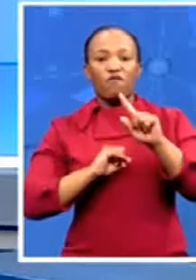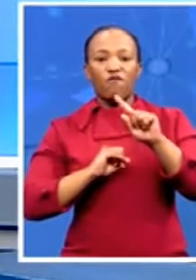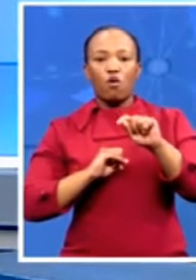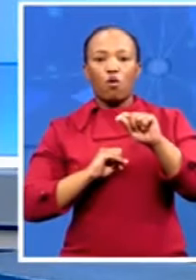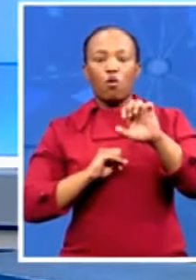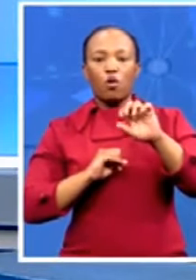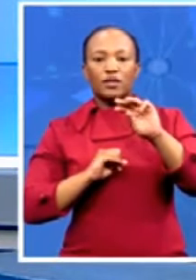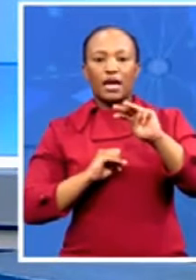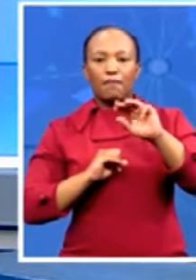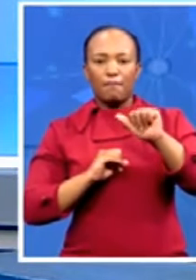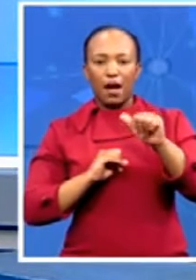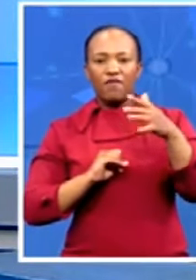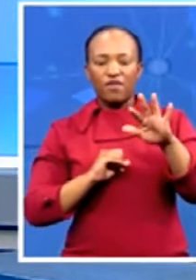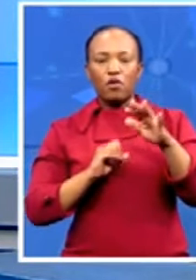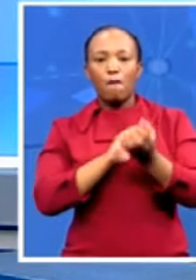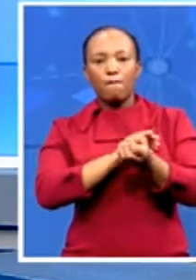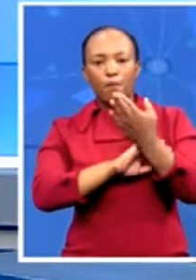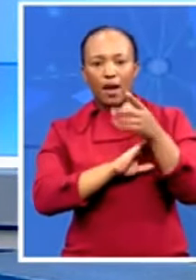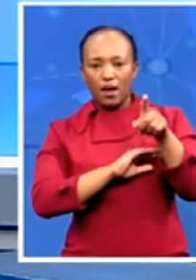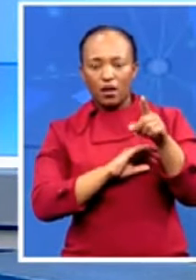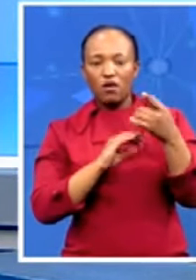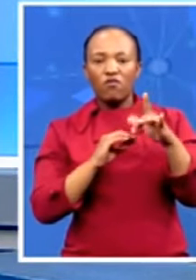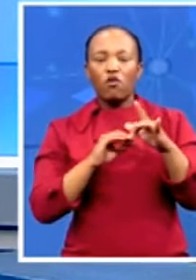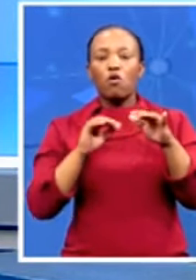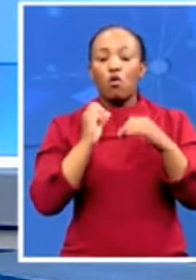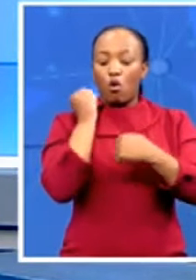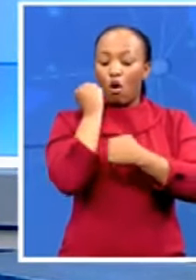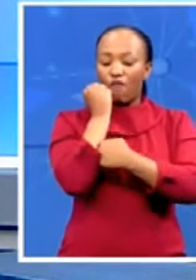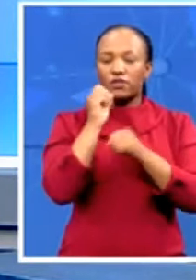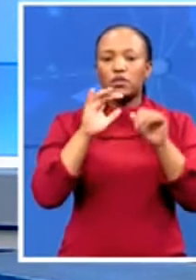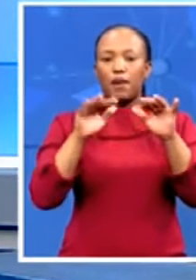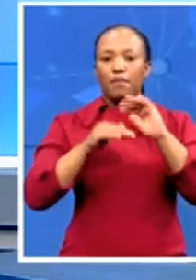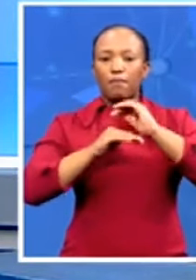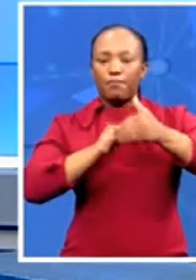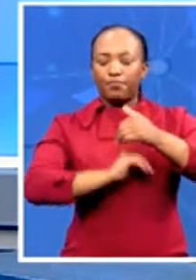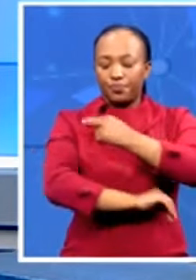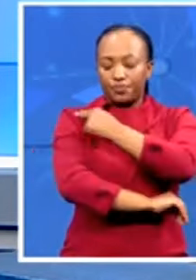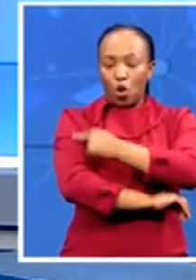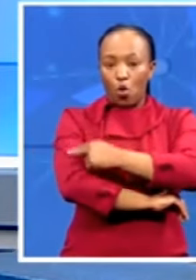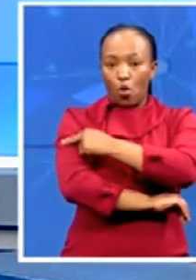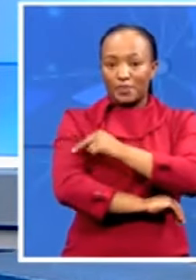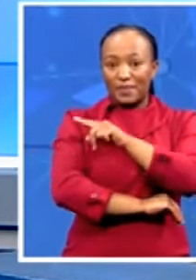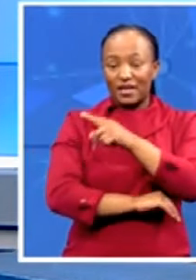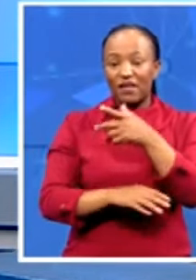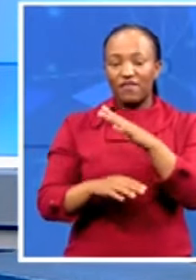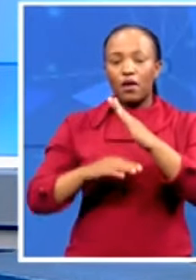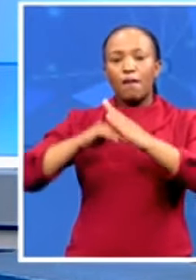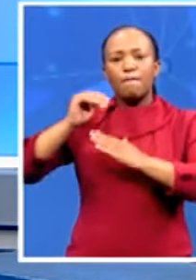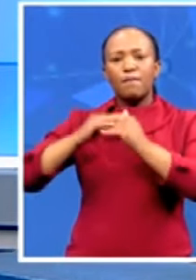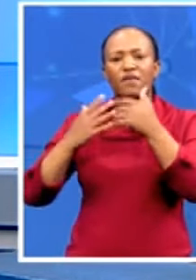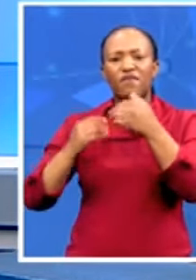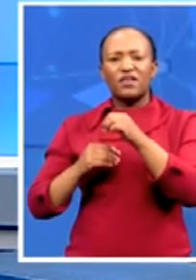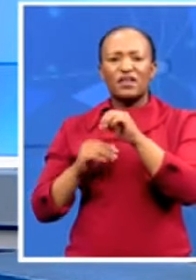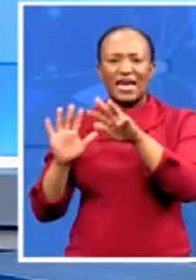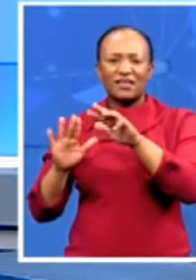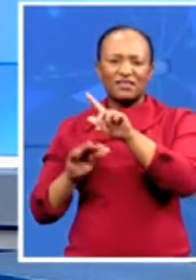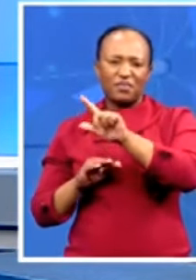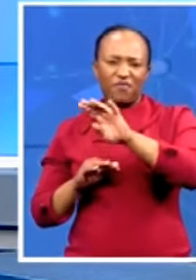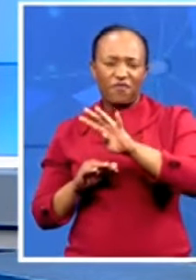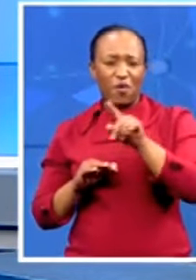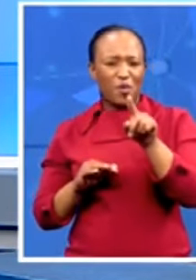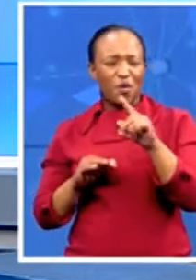The Office of the Public Protector says the hospital, which was built in 1974, lacks proper maintenance, and this is